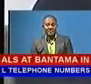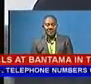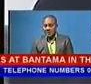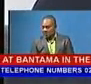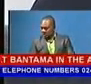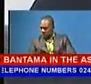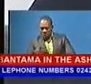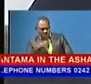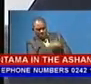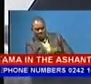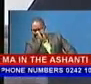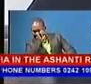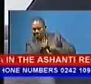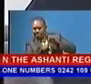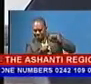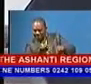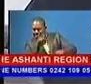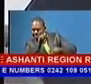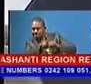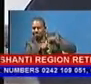During cross-examination,